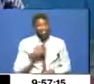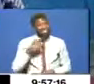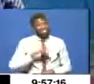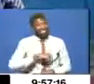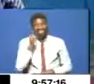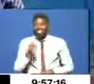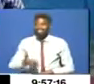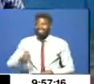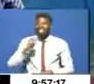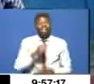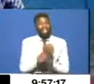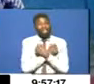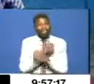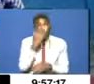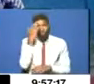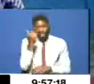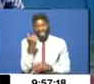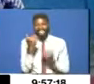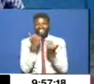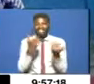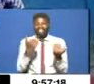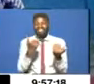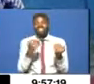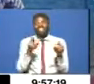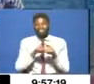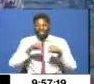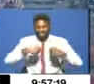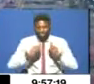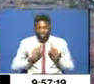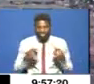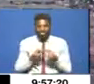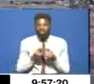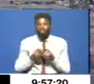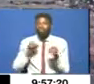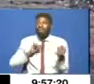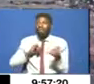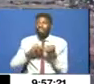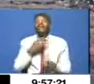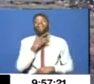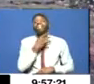of my children and because of myself and my wife. Yeah. We like tennis. So